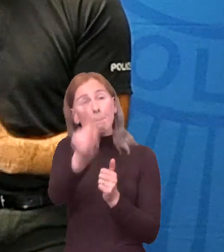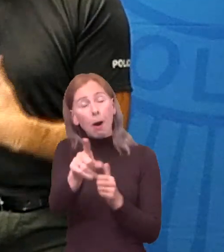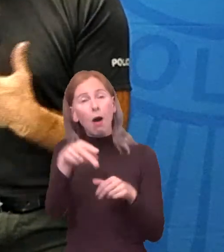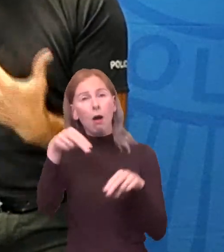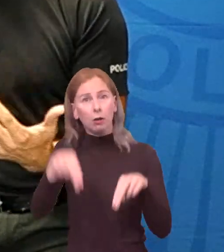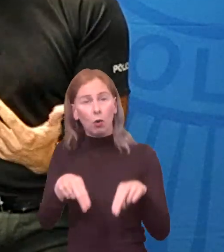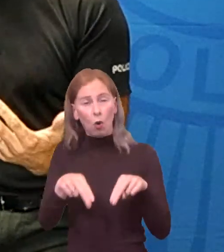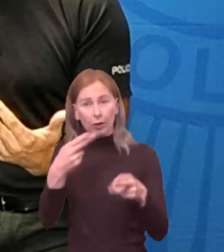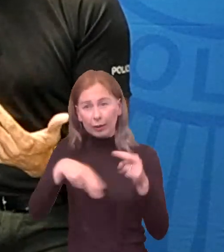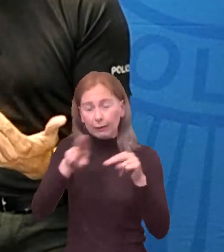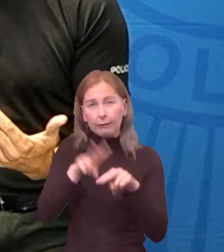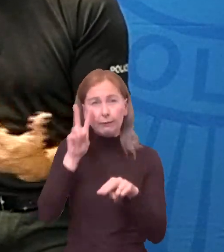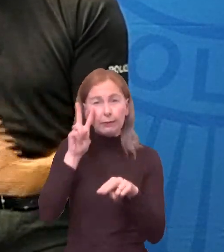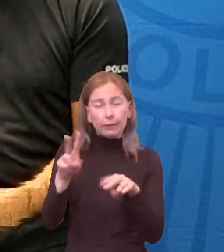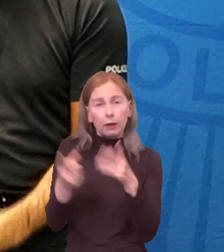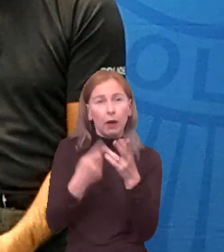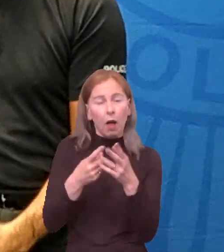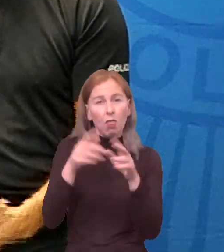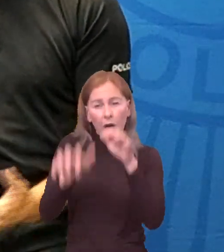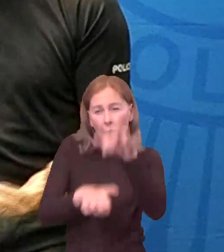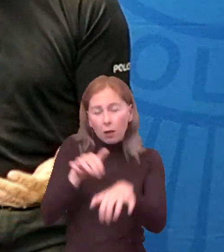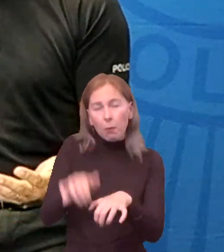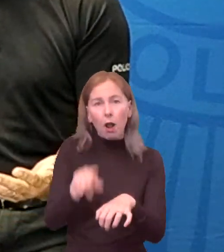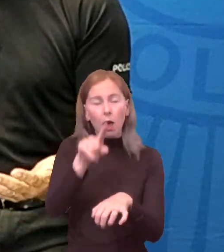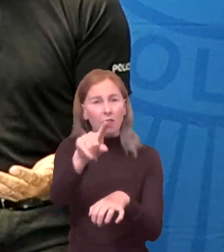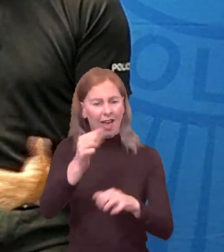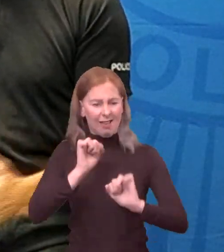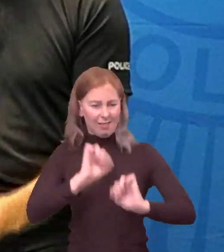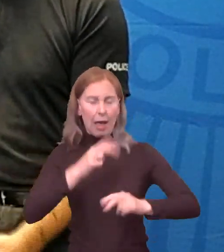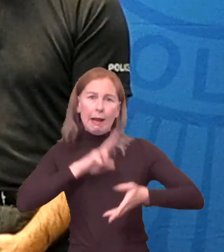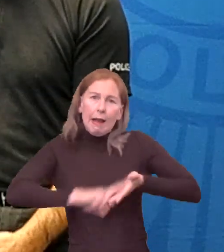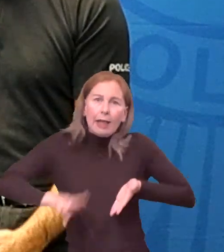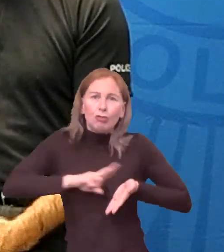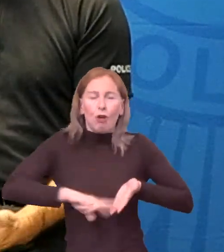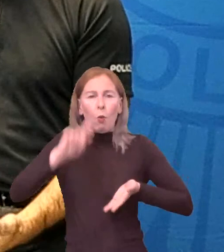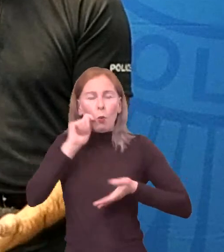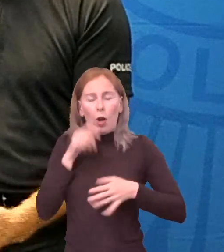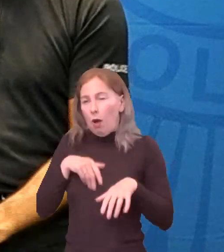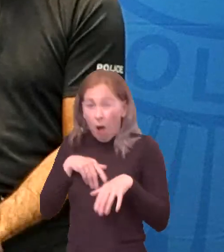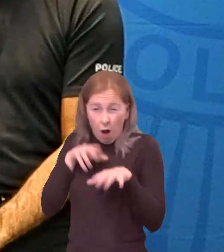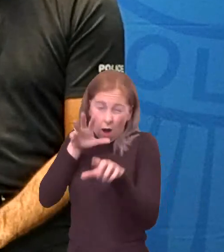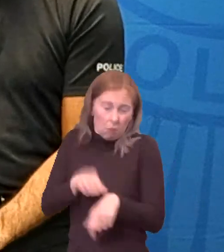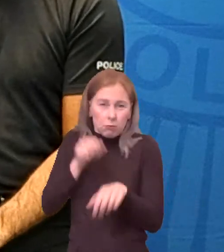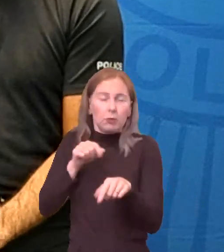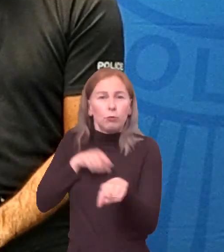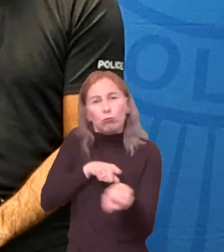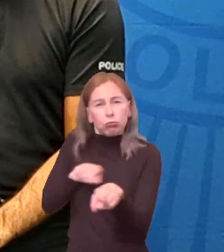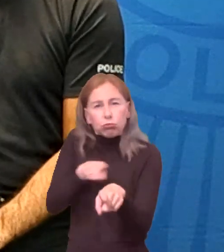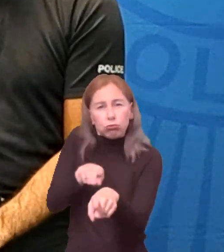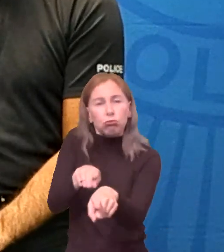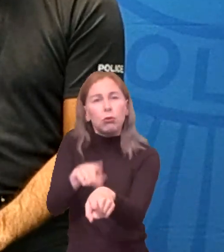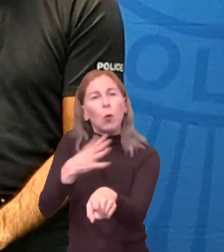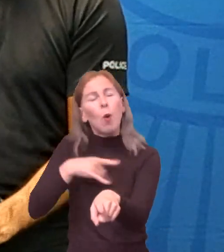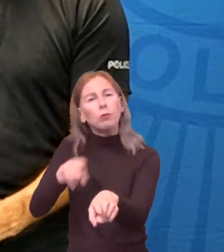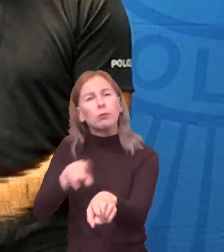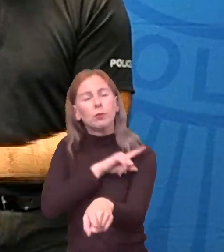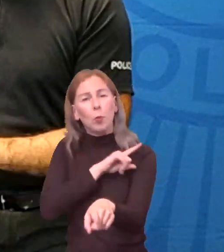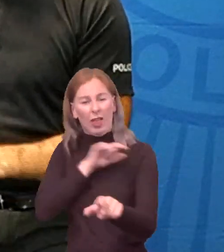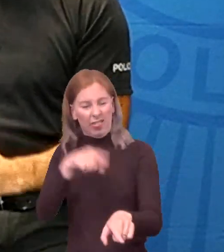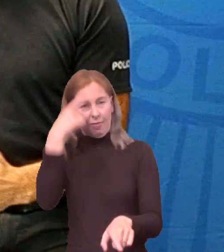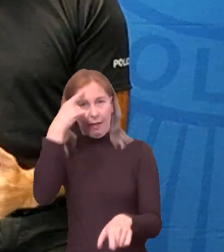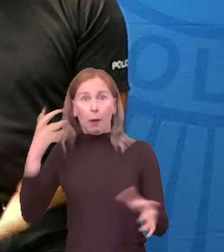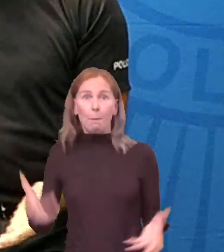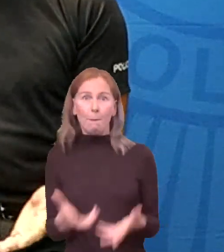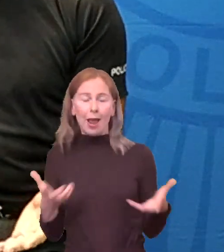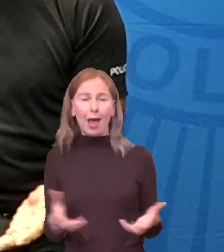instinctively potentially going to chase that animal, even just to play. So it's about just thinking ahead, and putting your dog on a lead just because